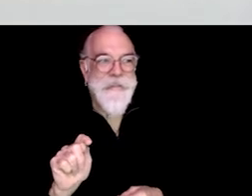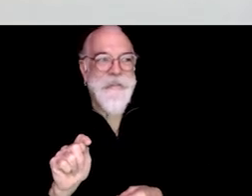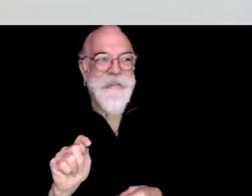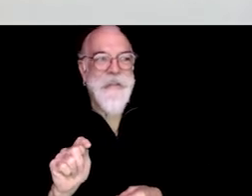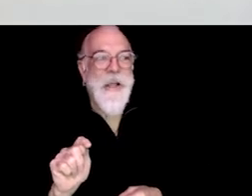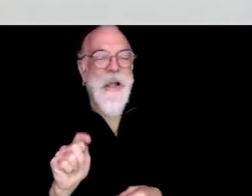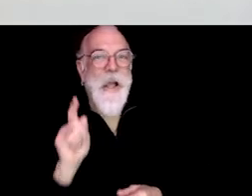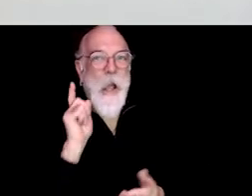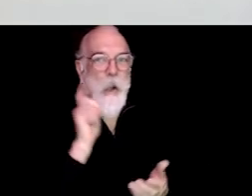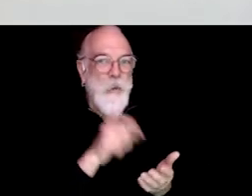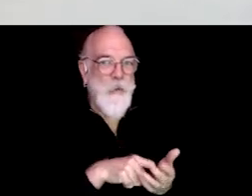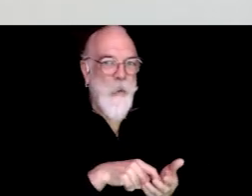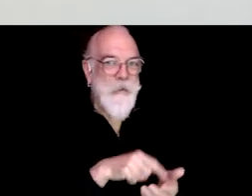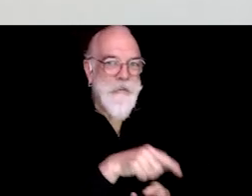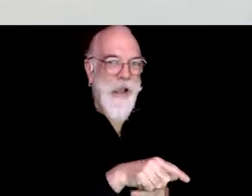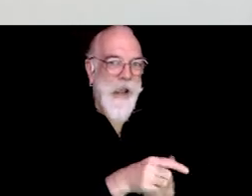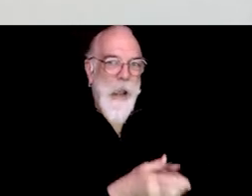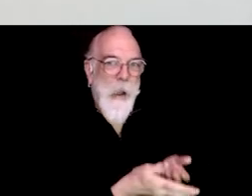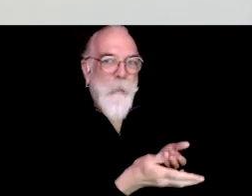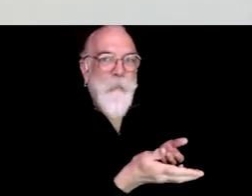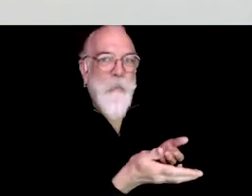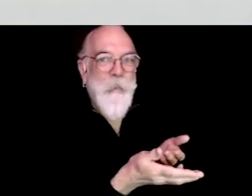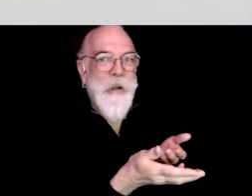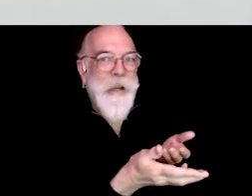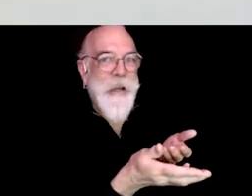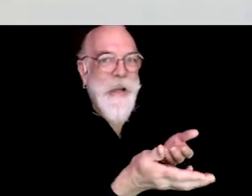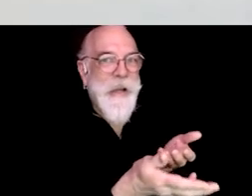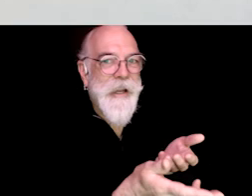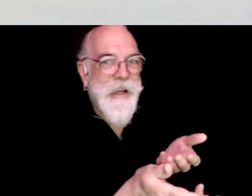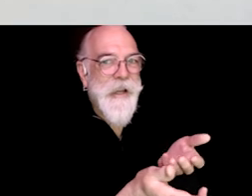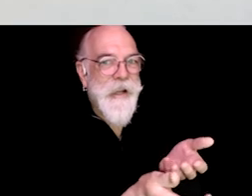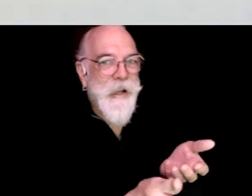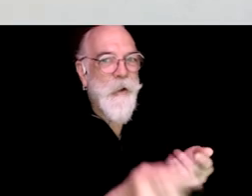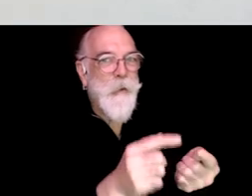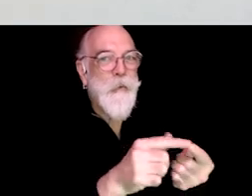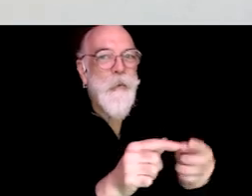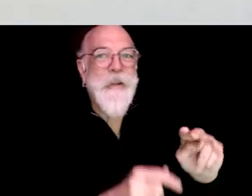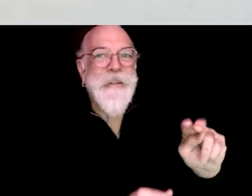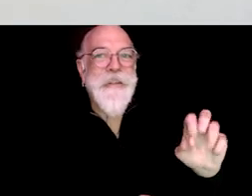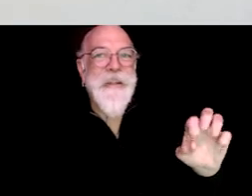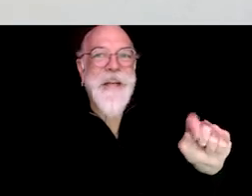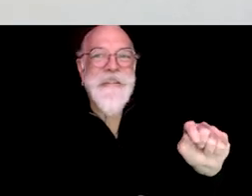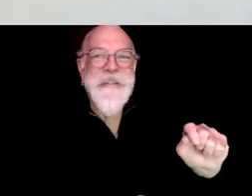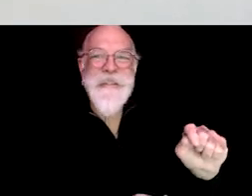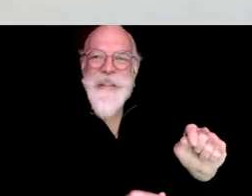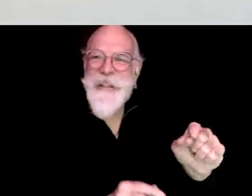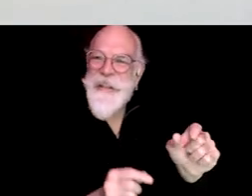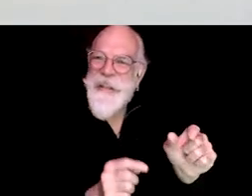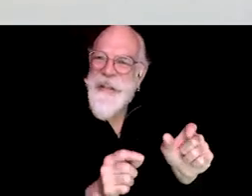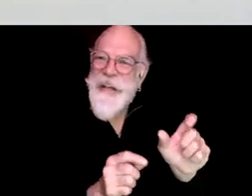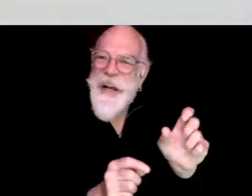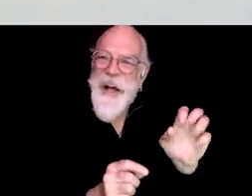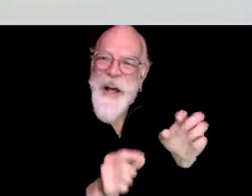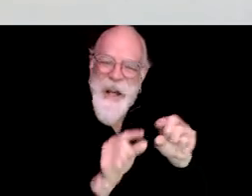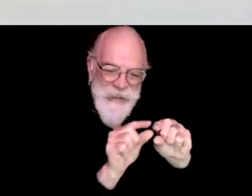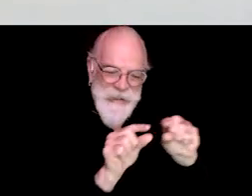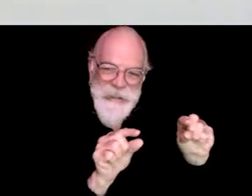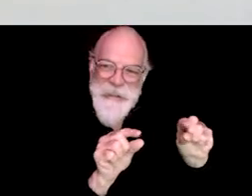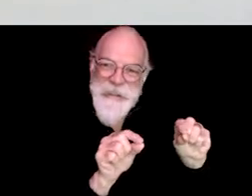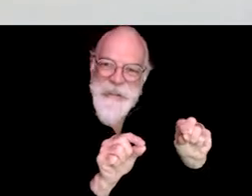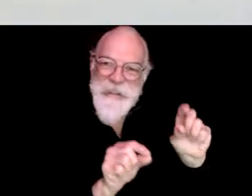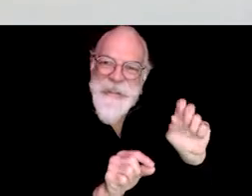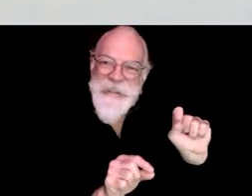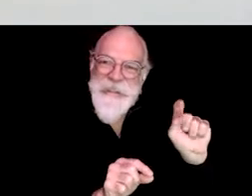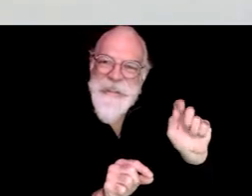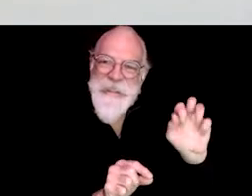they're doing something to their nest where they are taking little sticks of a certain size. And after watching them for a while,